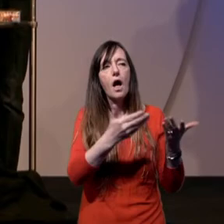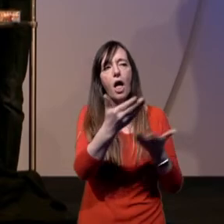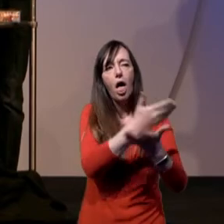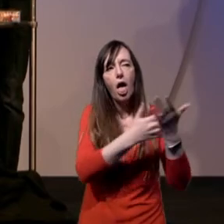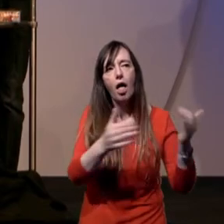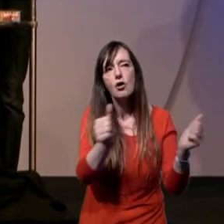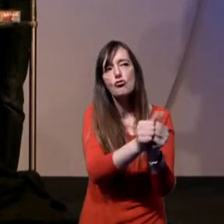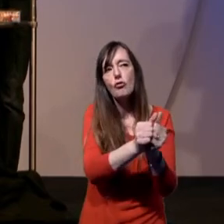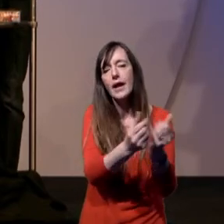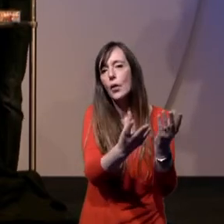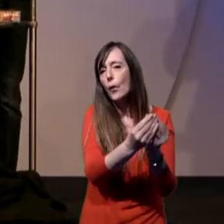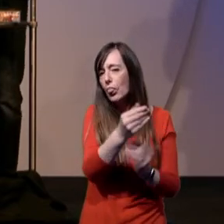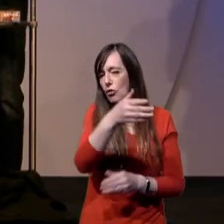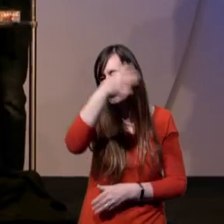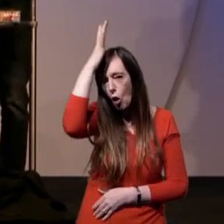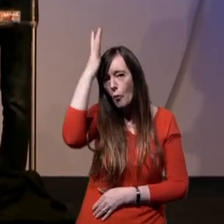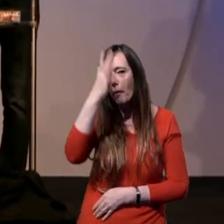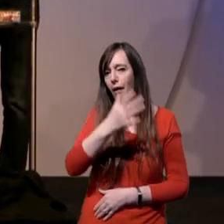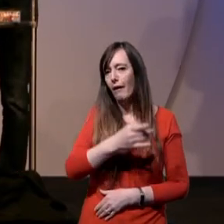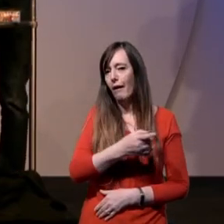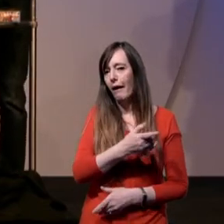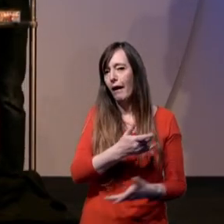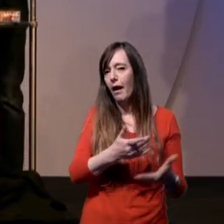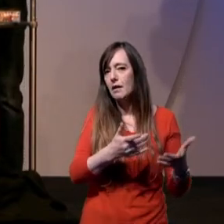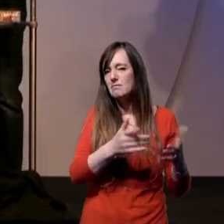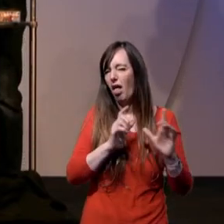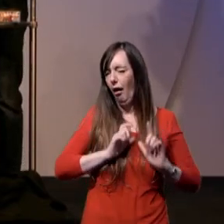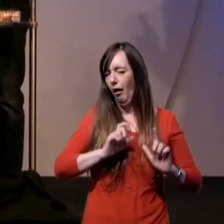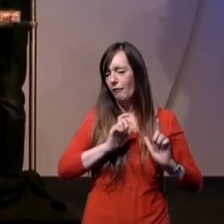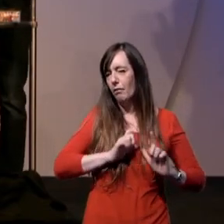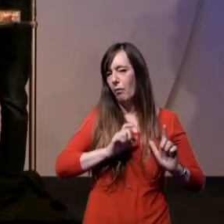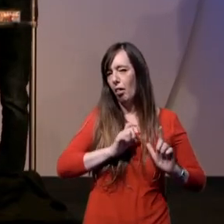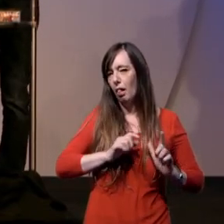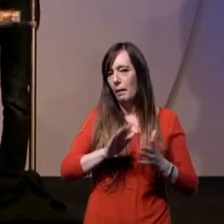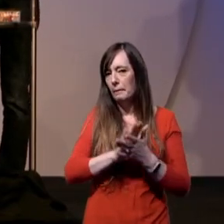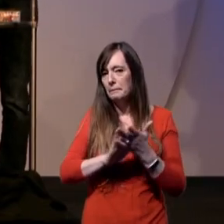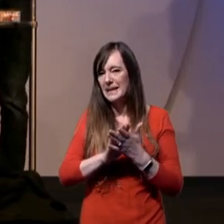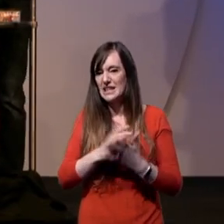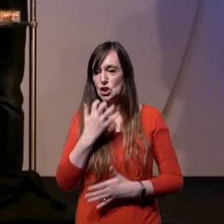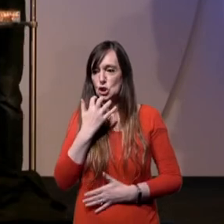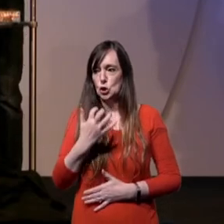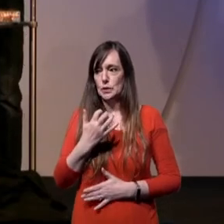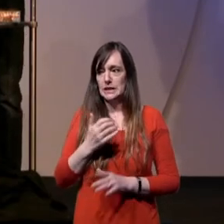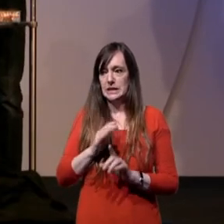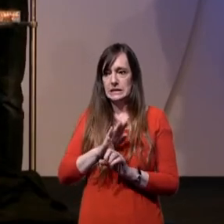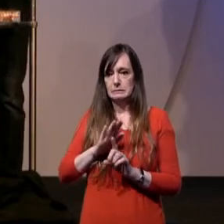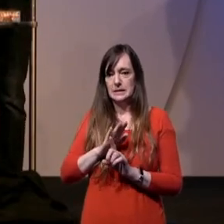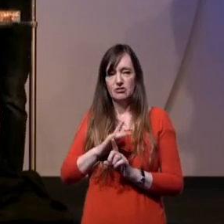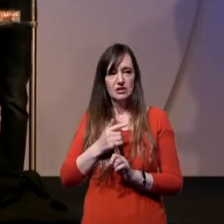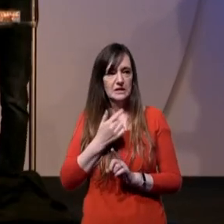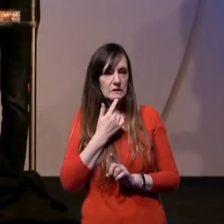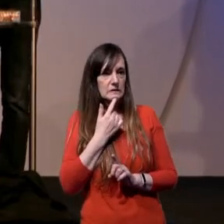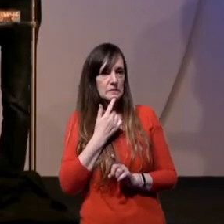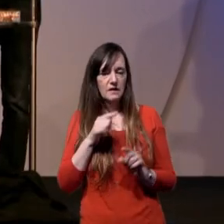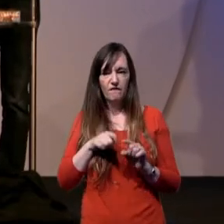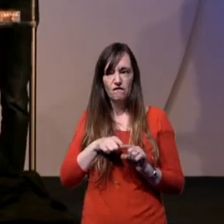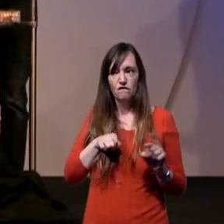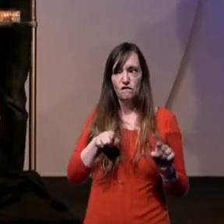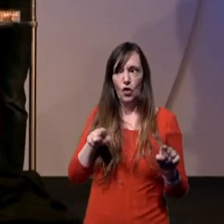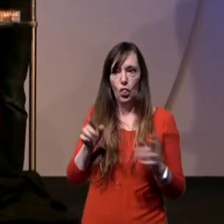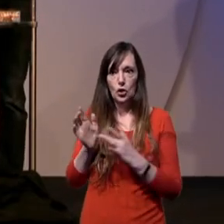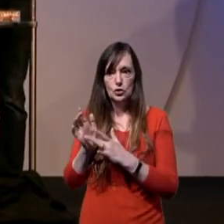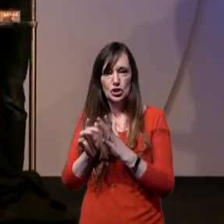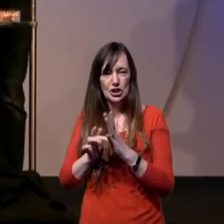Romans. And followers of Jesus from a Jewish background, most probably, would often been seen as part of that